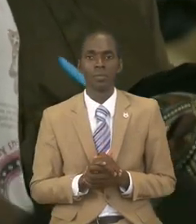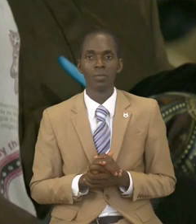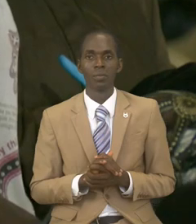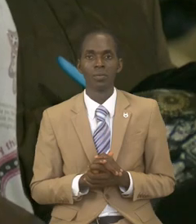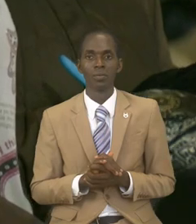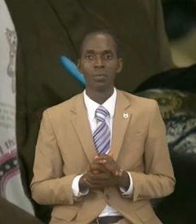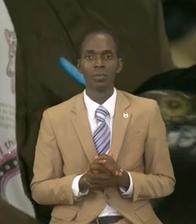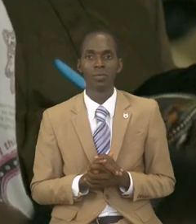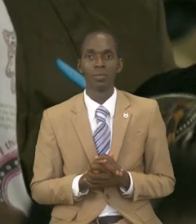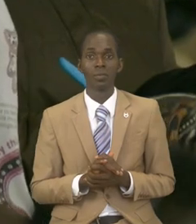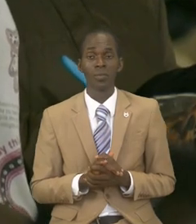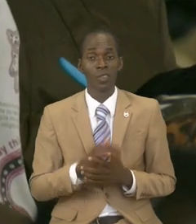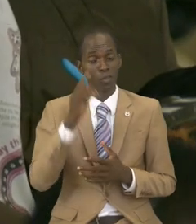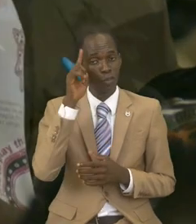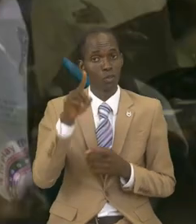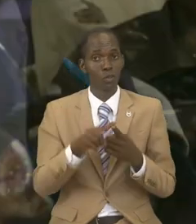To be saved,